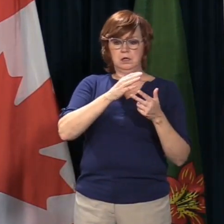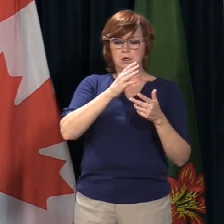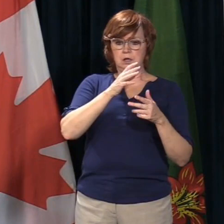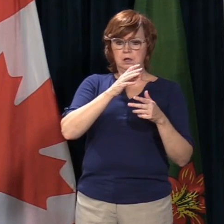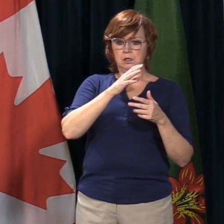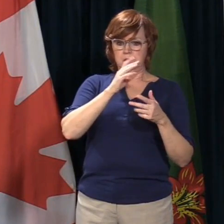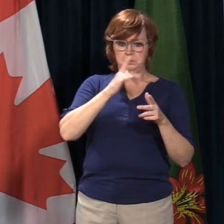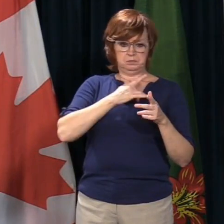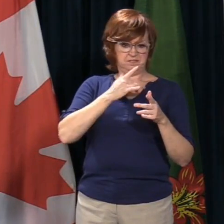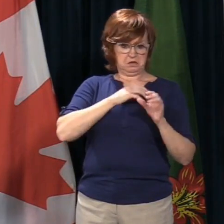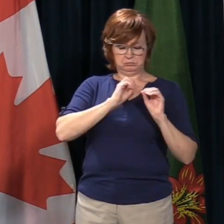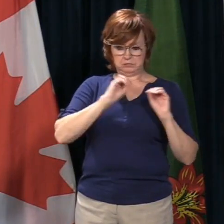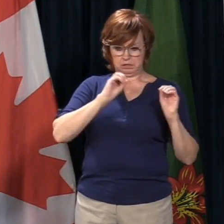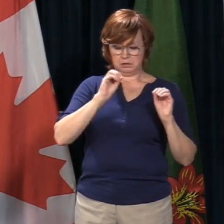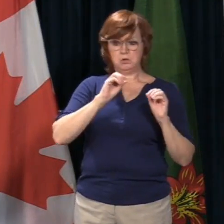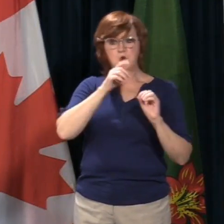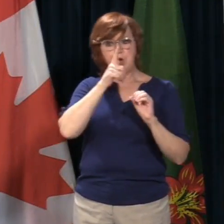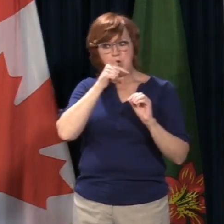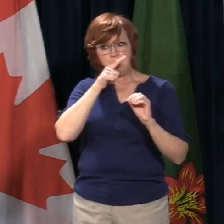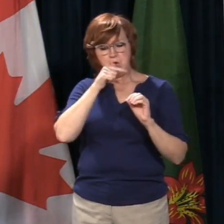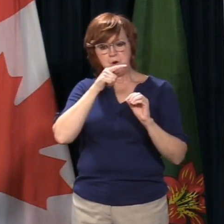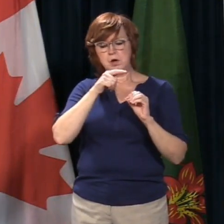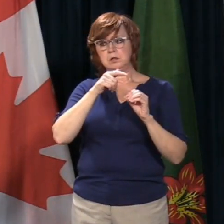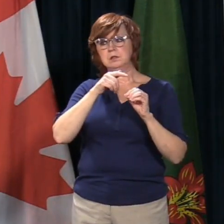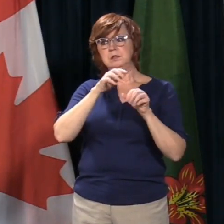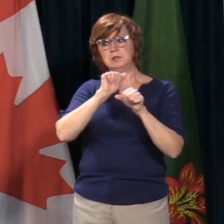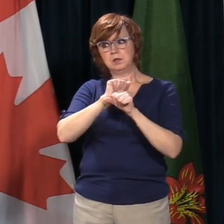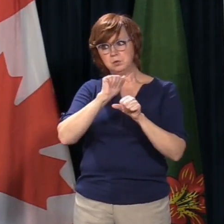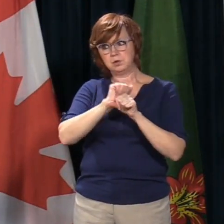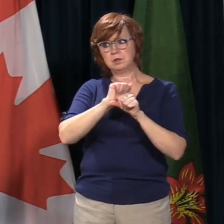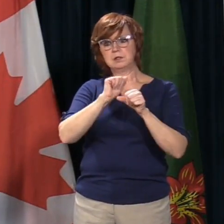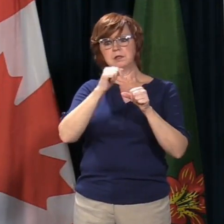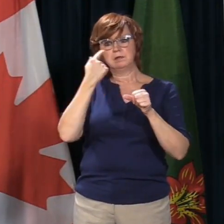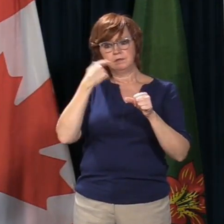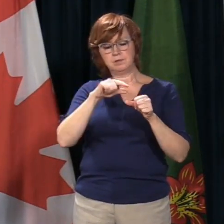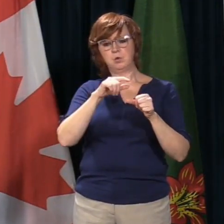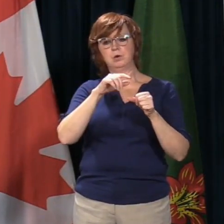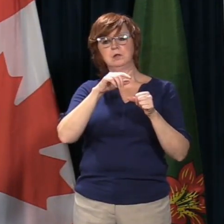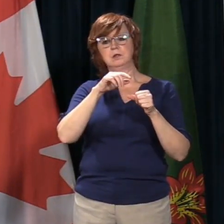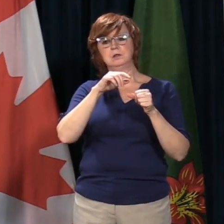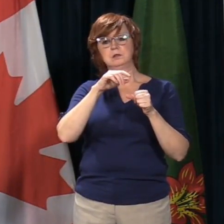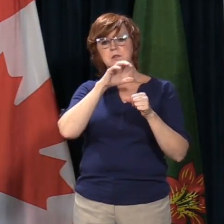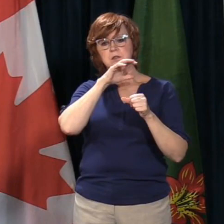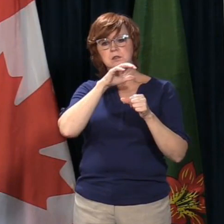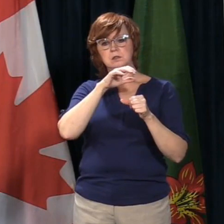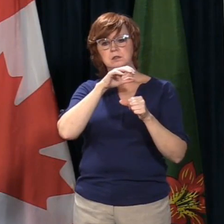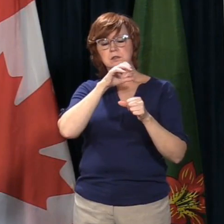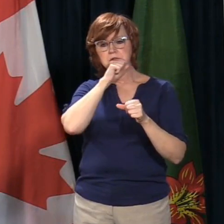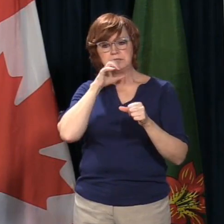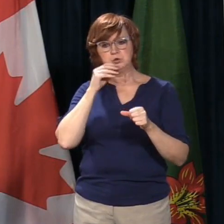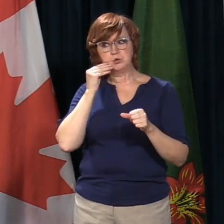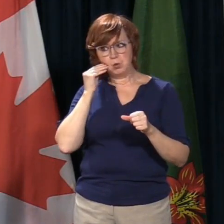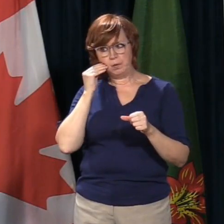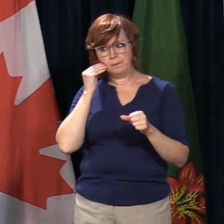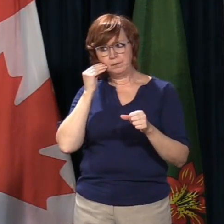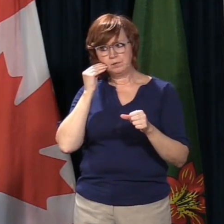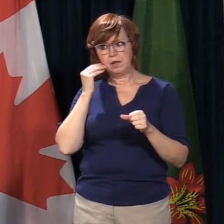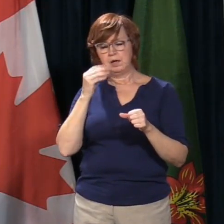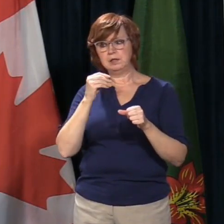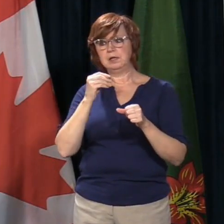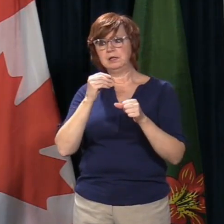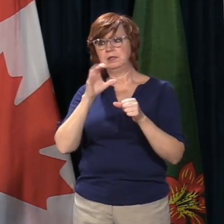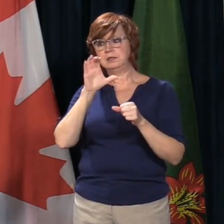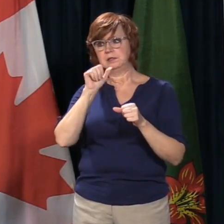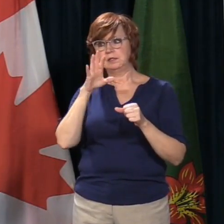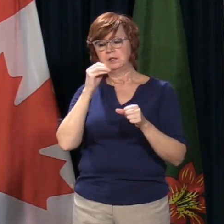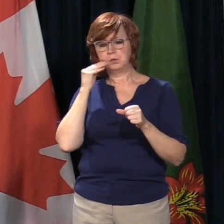to add to that with respect to what the longer-term testing strategy is. The last comment I will make just before Julie does is we have a number of